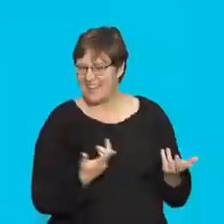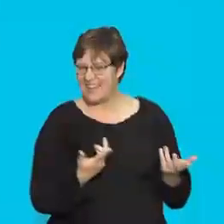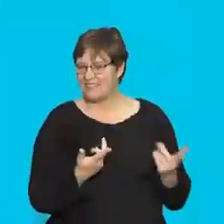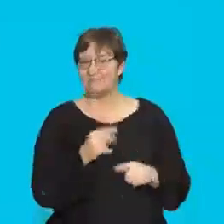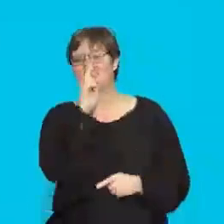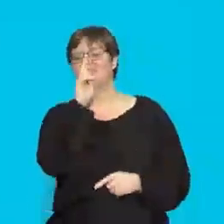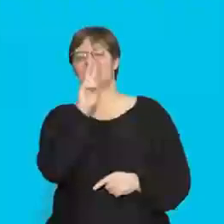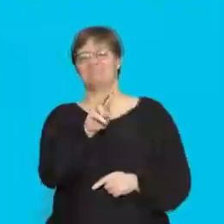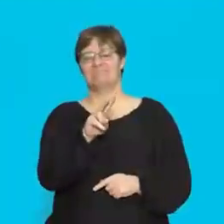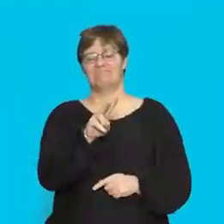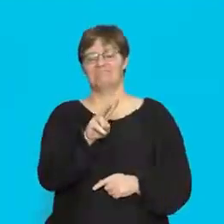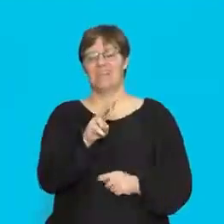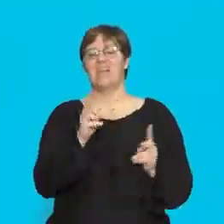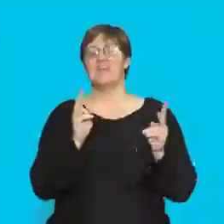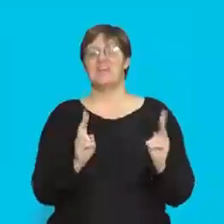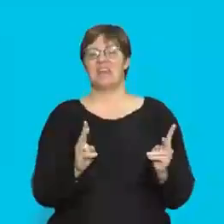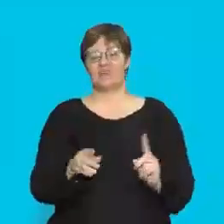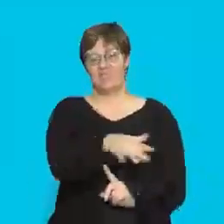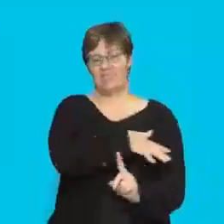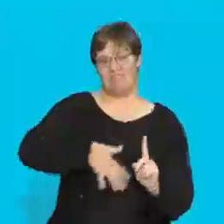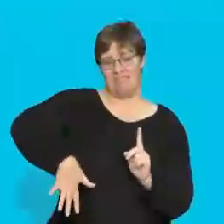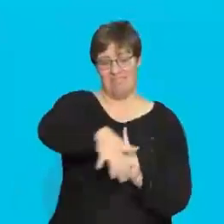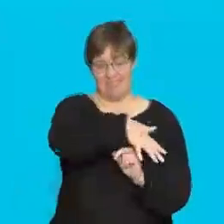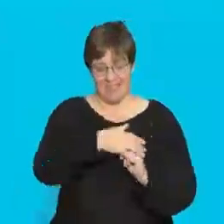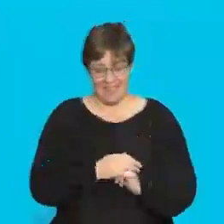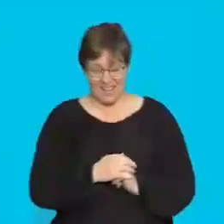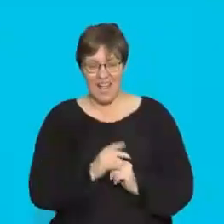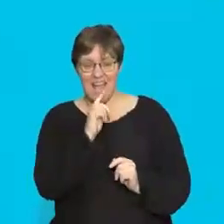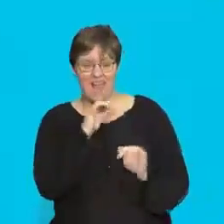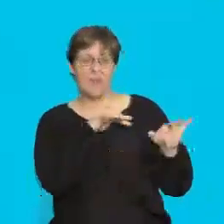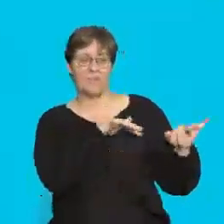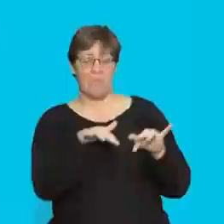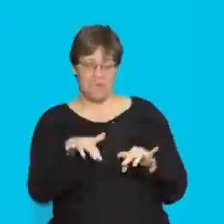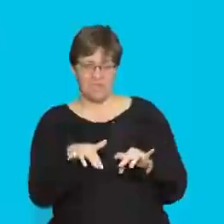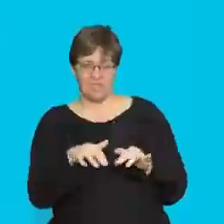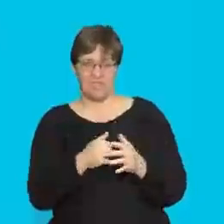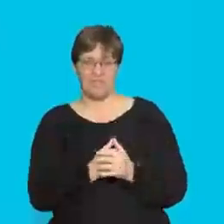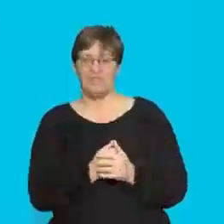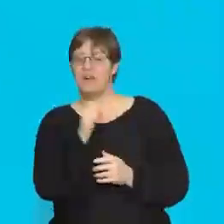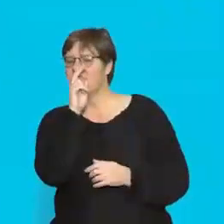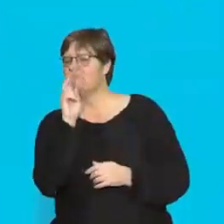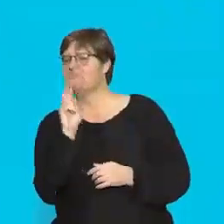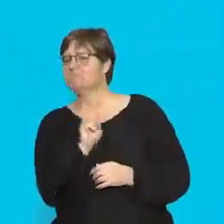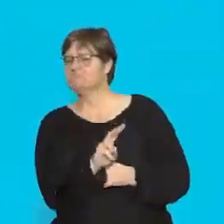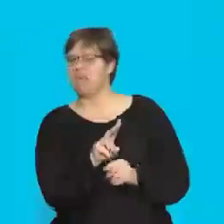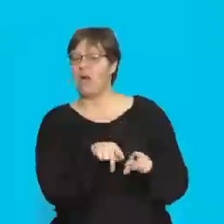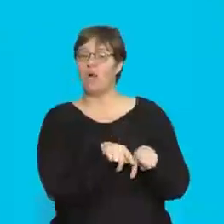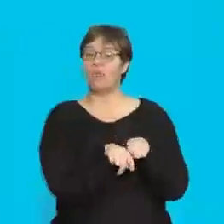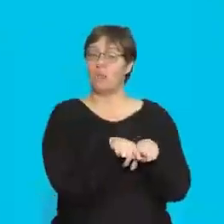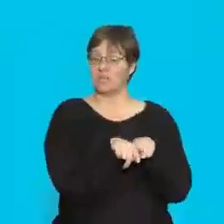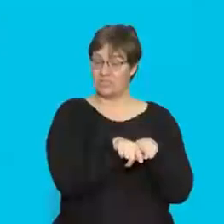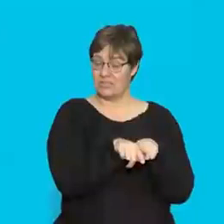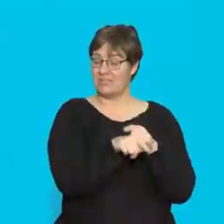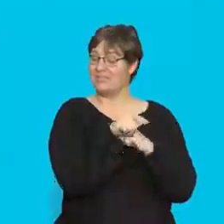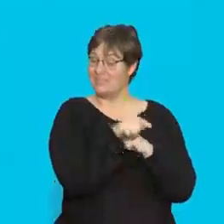compete against each other for? Well, let's look at it in terms of natural environments and populations,